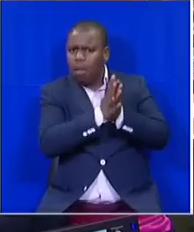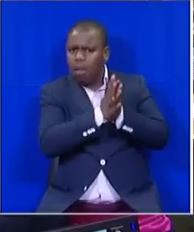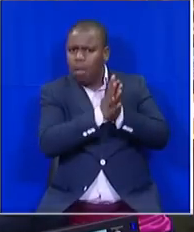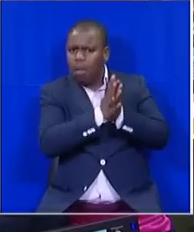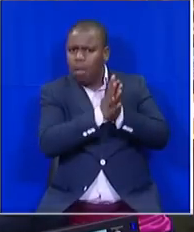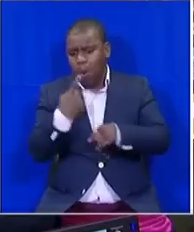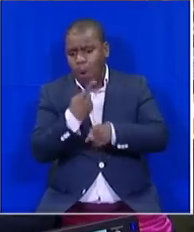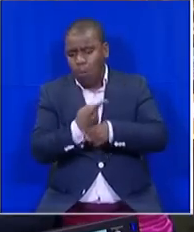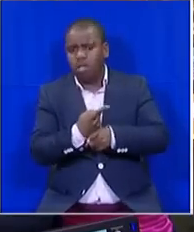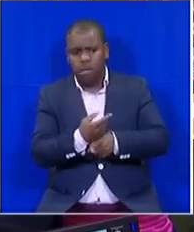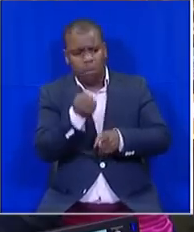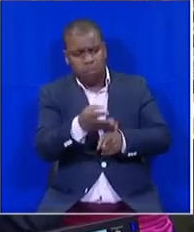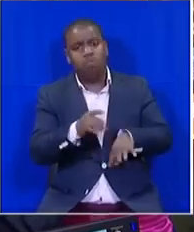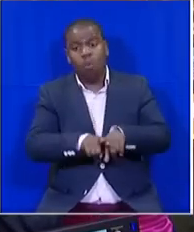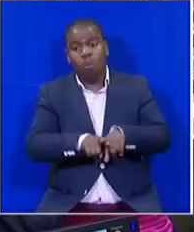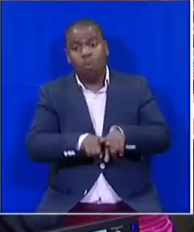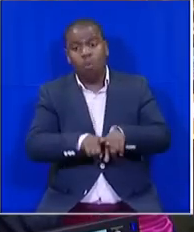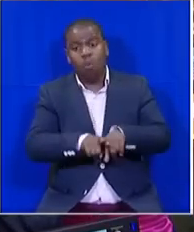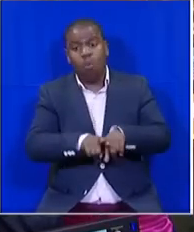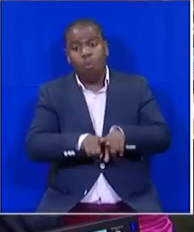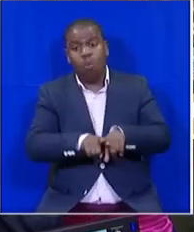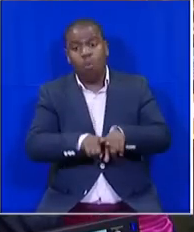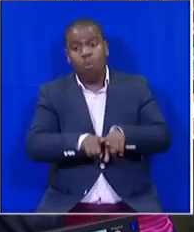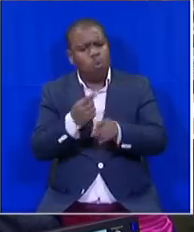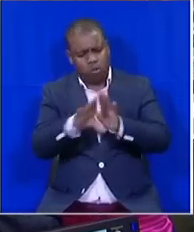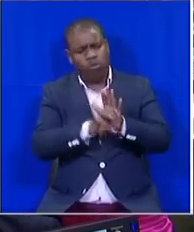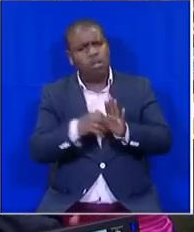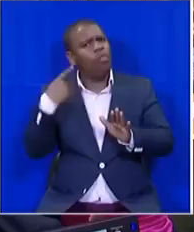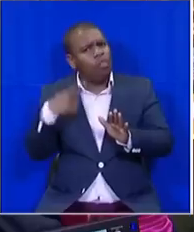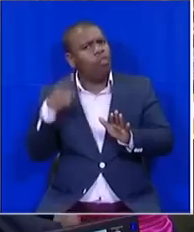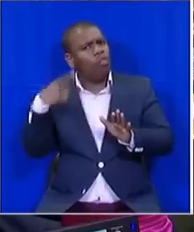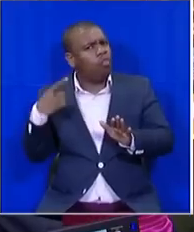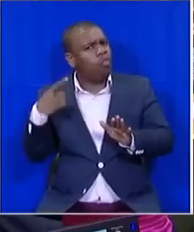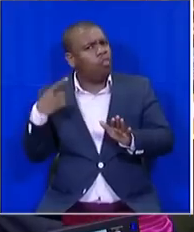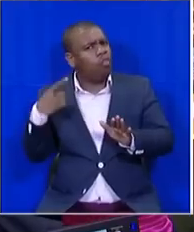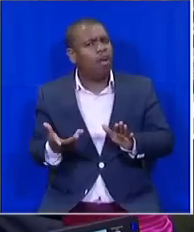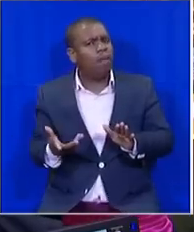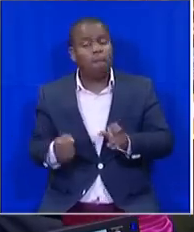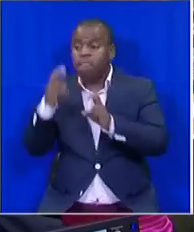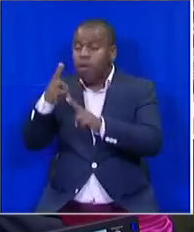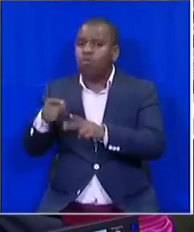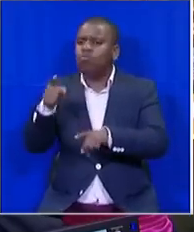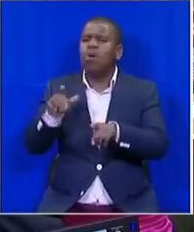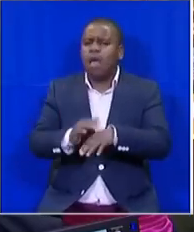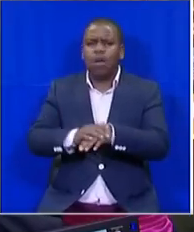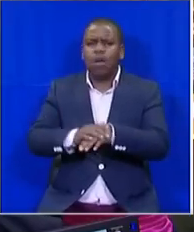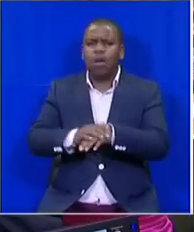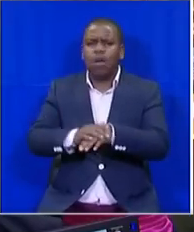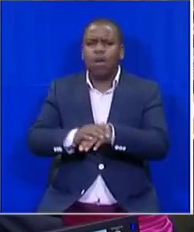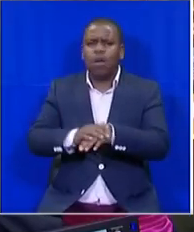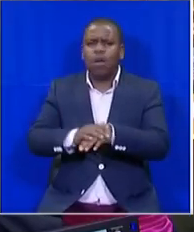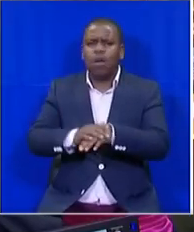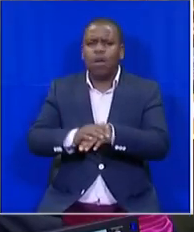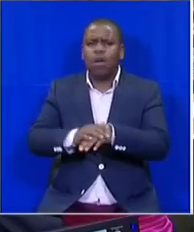get it handed to you there, precisely because you don't listen and you think that this Constitution Honourable is beneath Steenhuisen, you. You're a disgrace may as a Speaker. I appeal